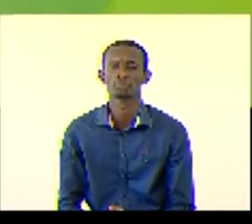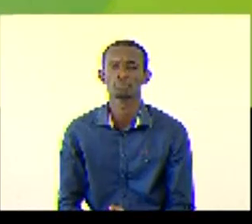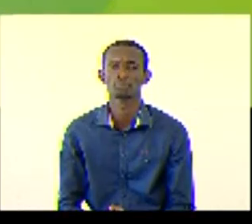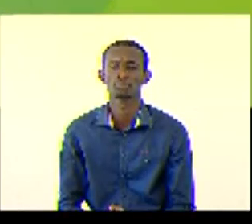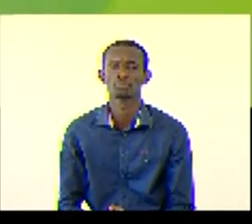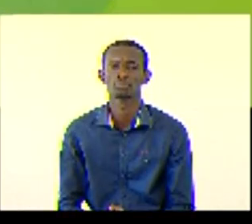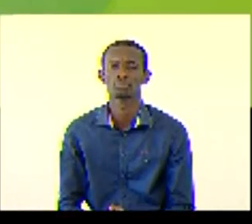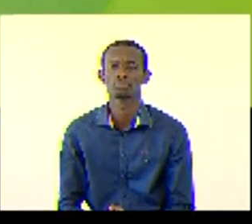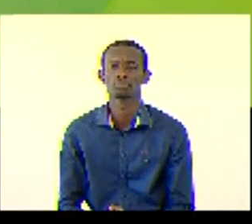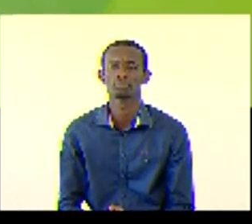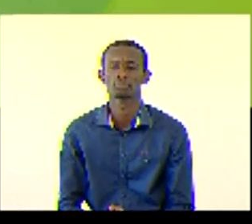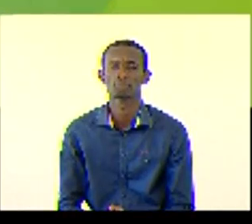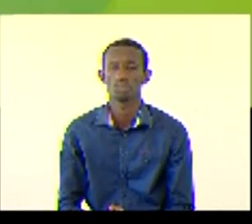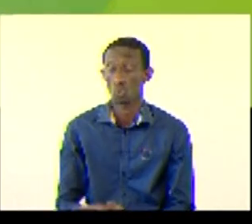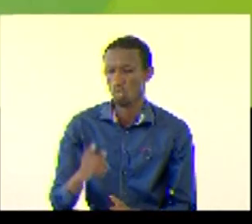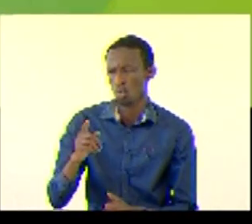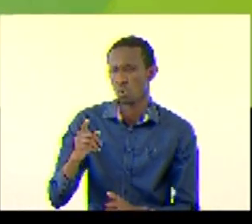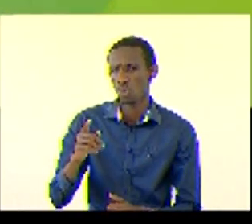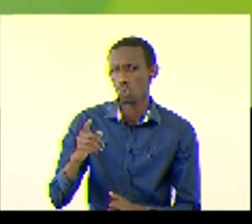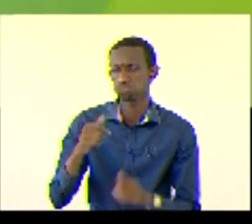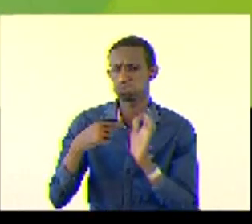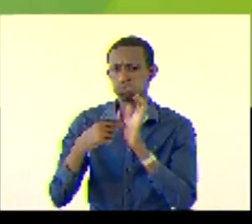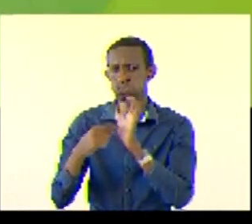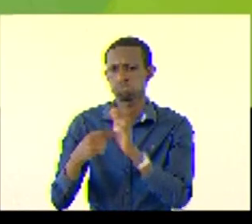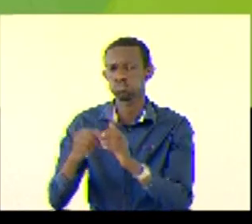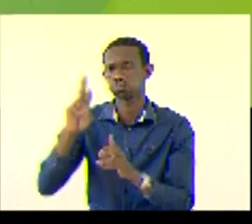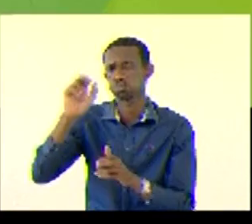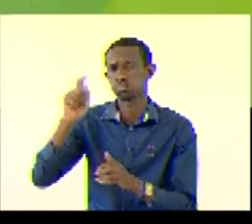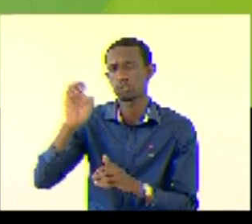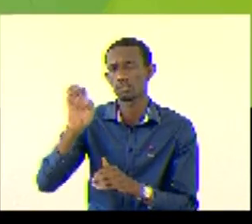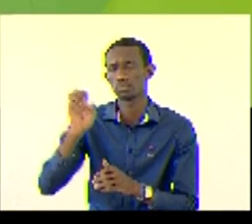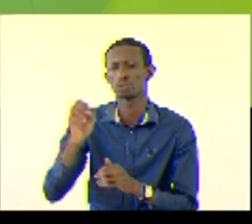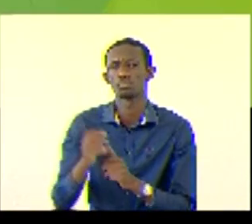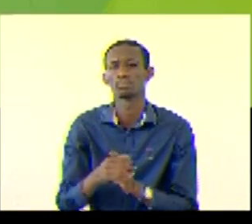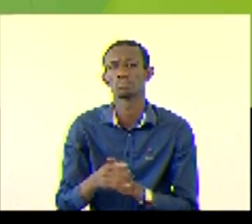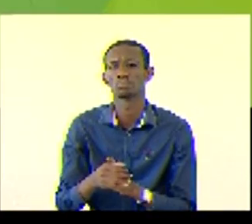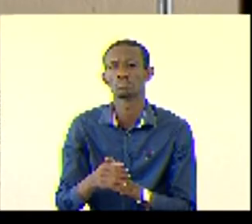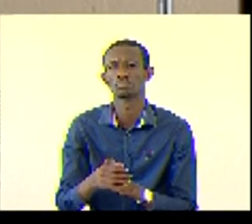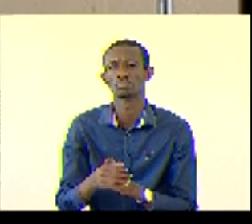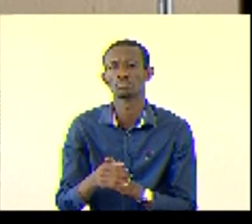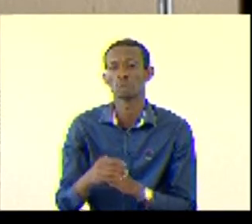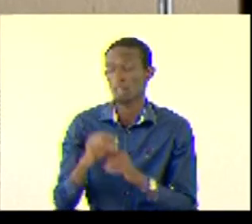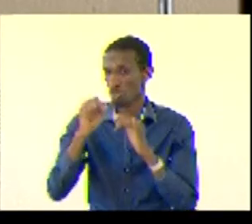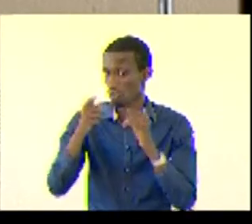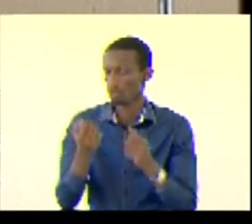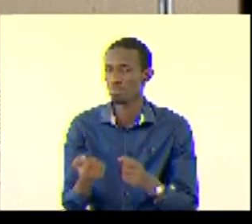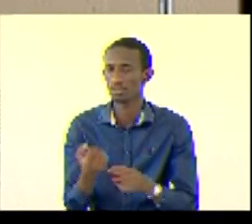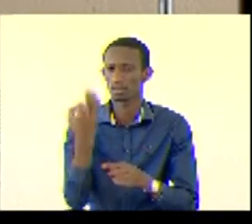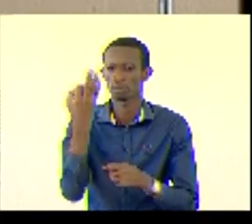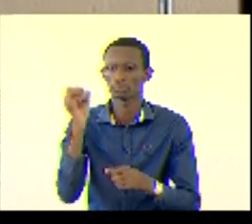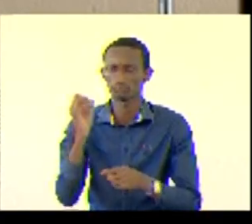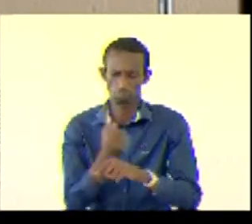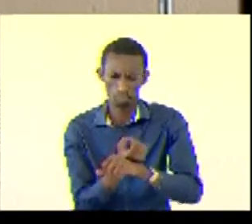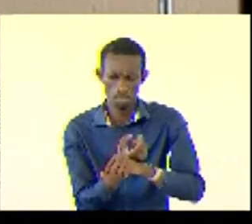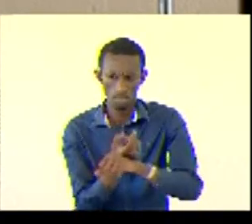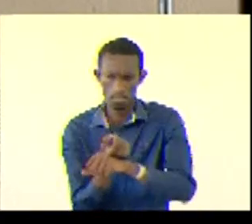So you determine the rate of the reaction at 30 seconds. You remember I said if you have 30 seconds here, then